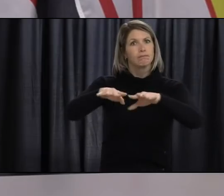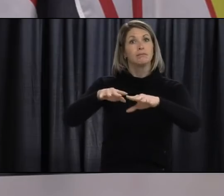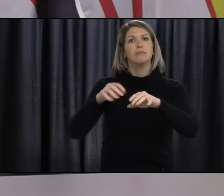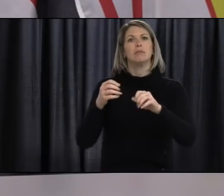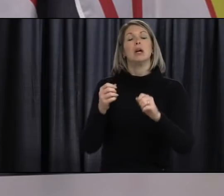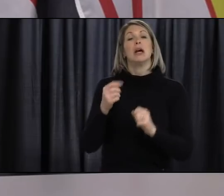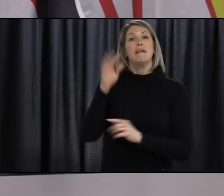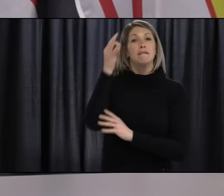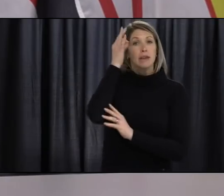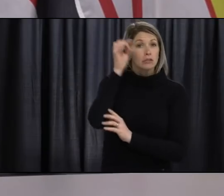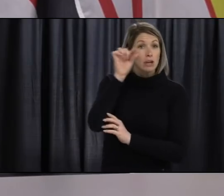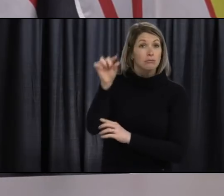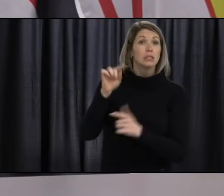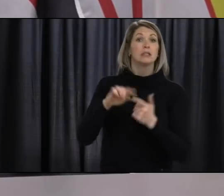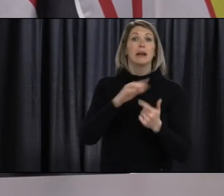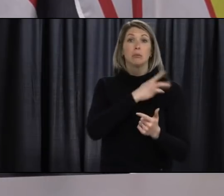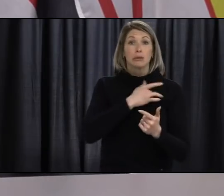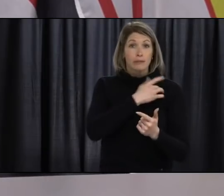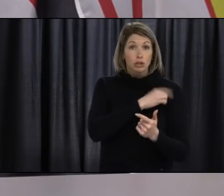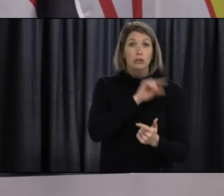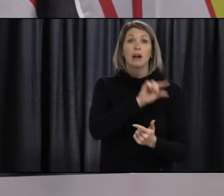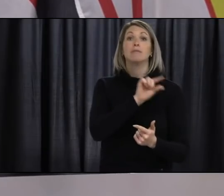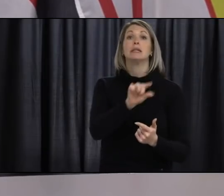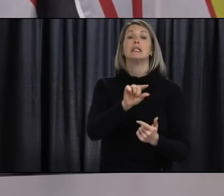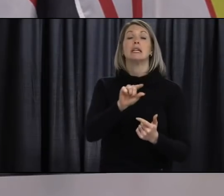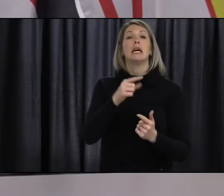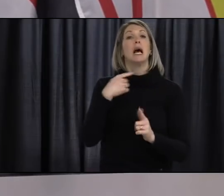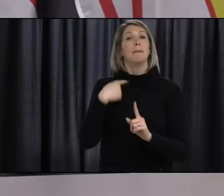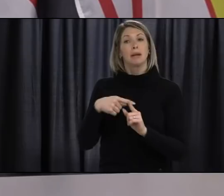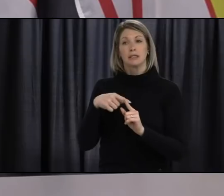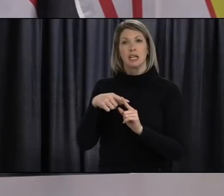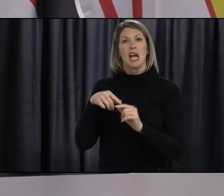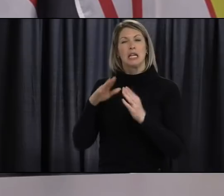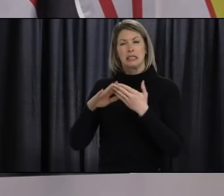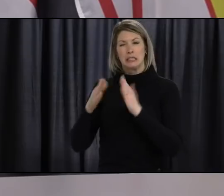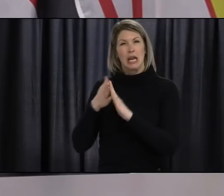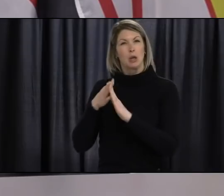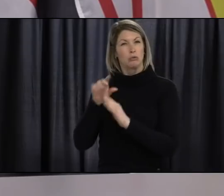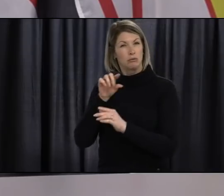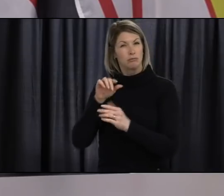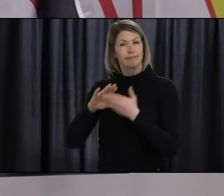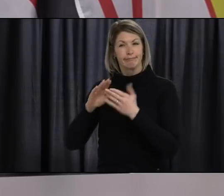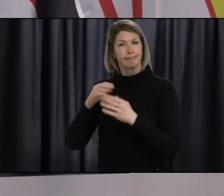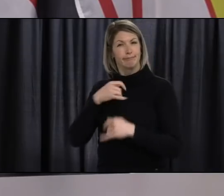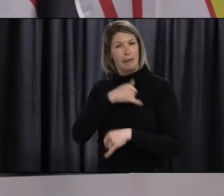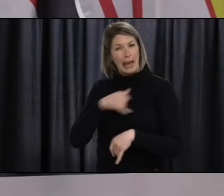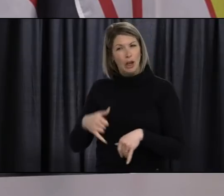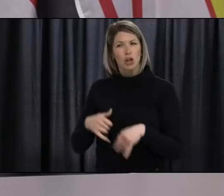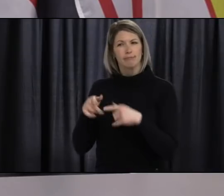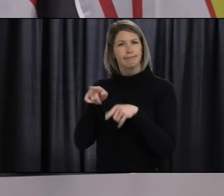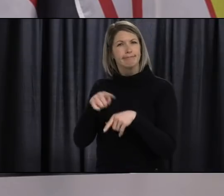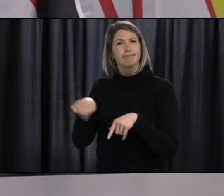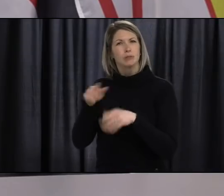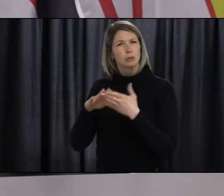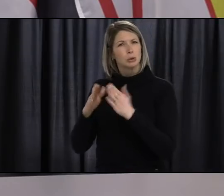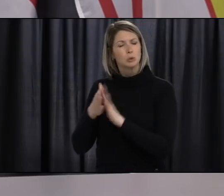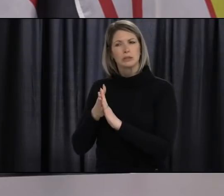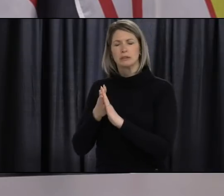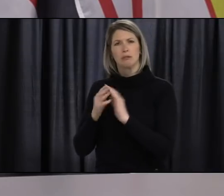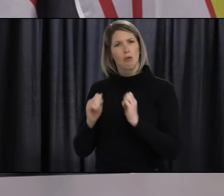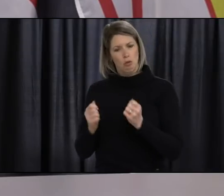government, the federal government, the provincial government, and indeed our communities. And all of this is keeping safety front in